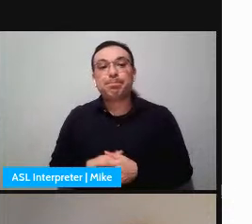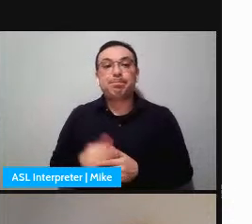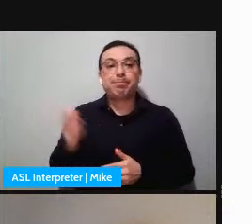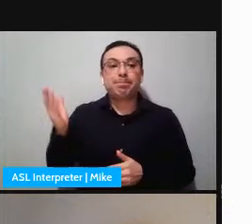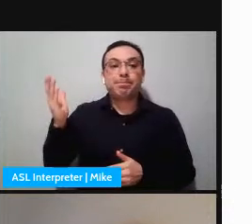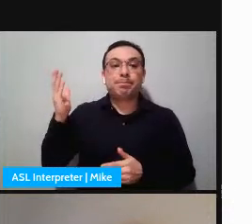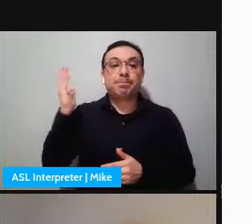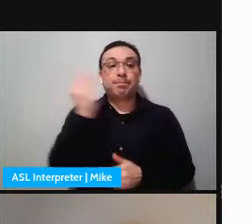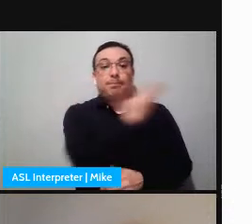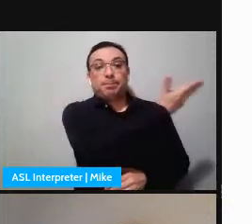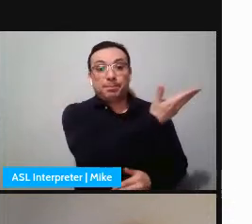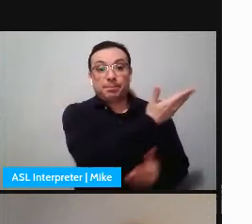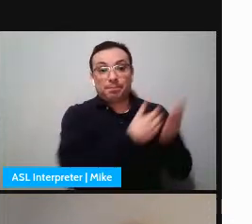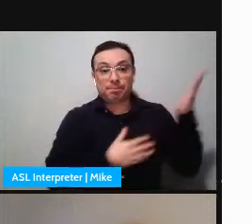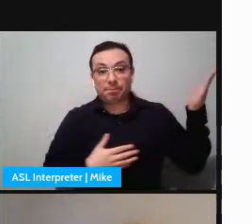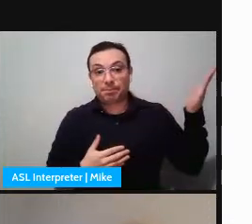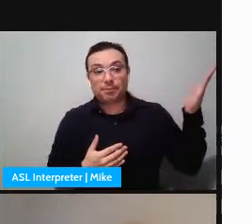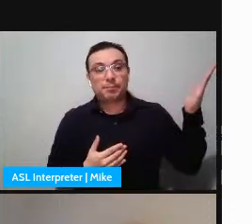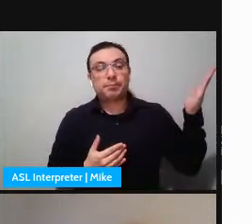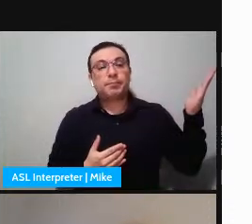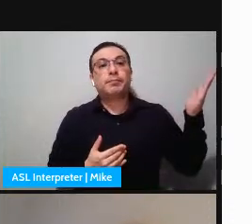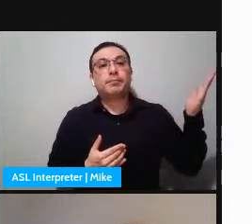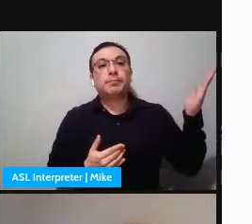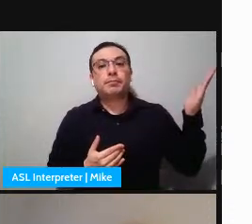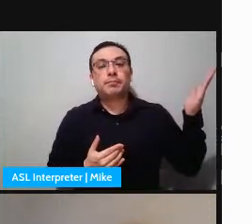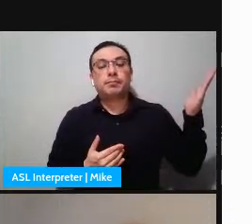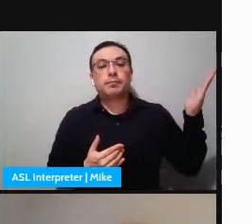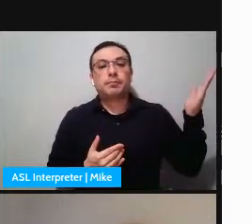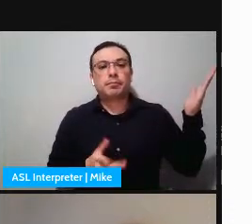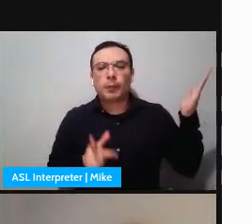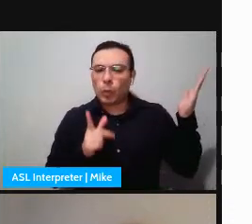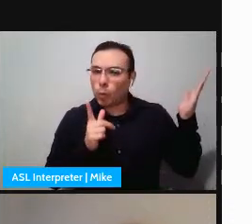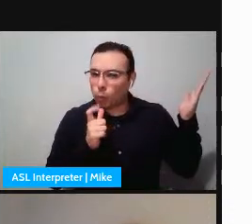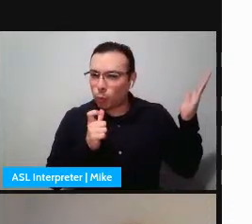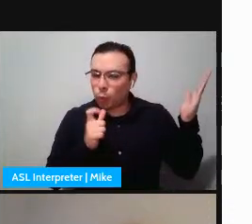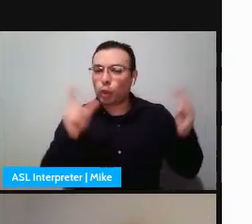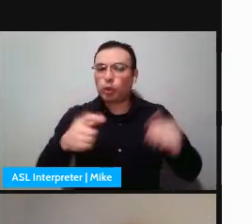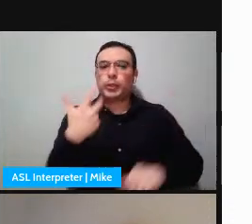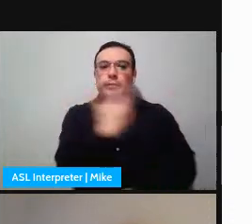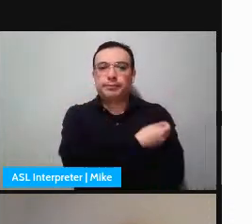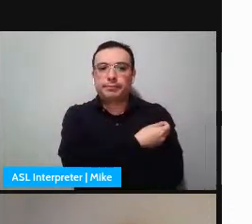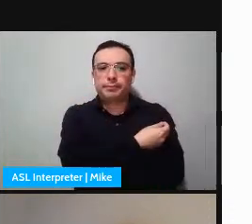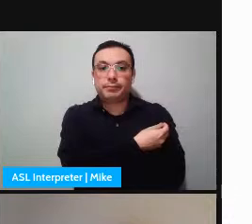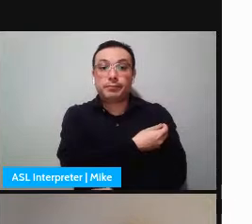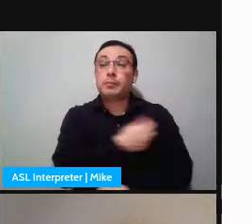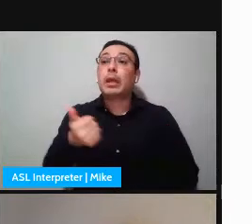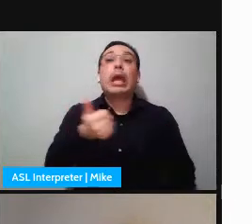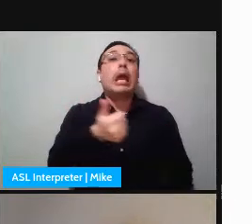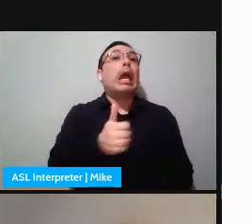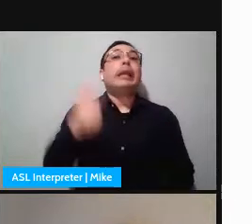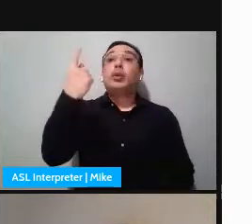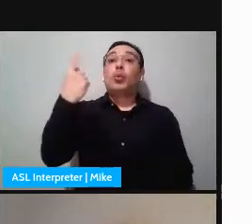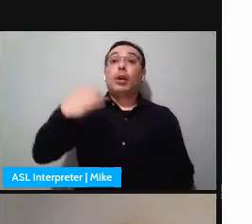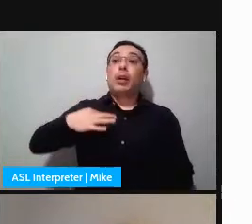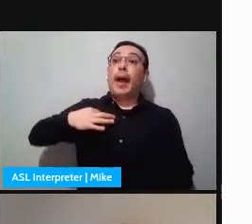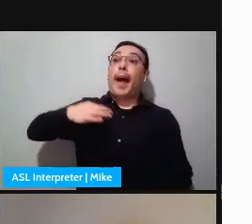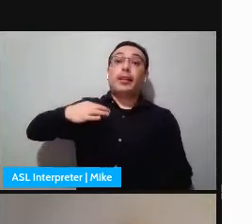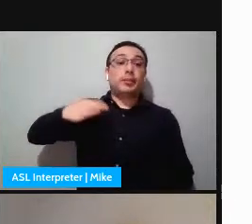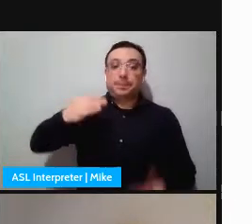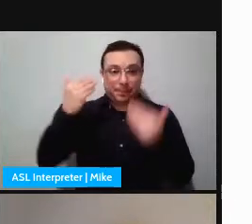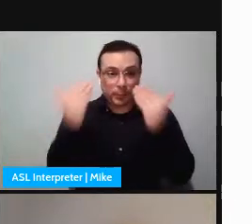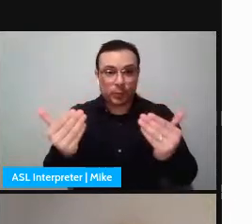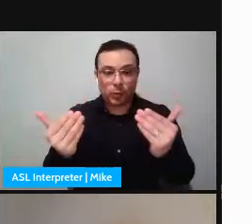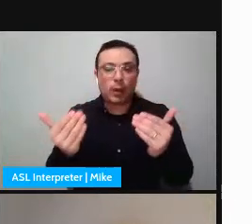eligible. We fully acknowledge that there's limited supply, but this should increase over time. And it actually has